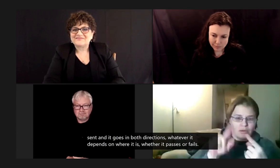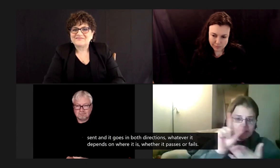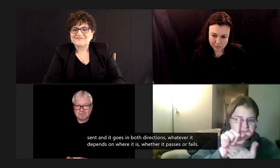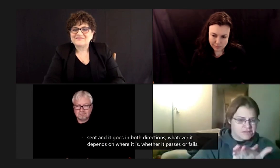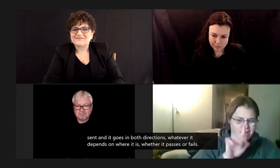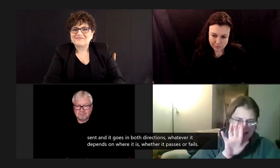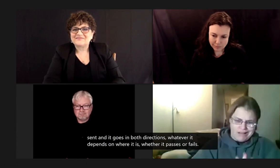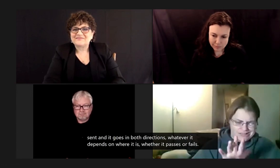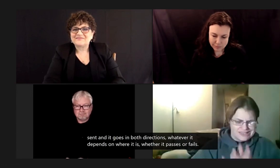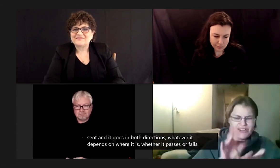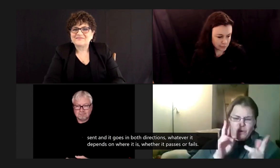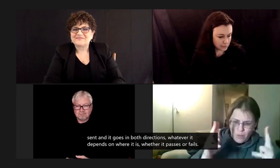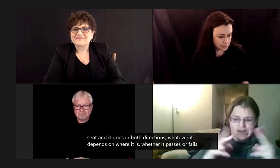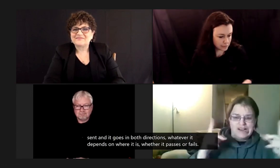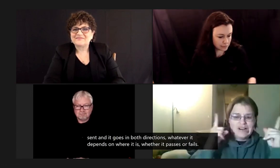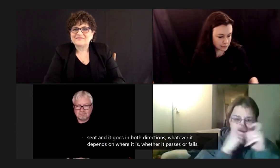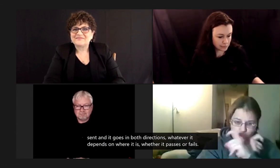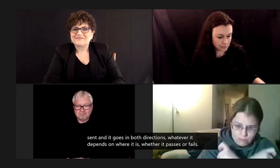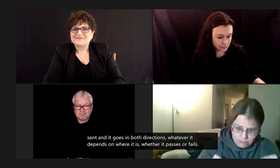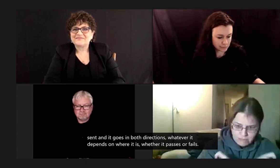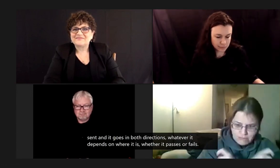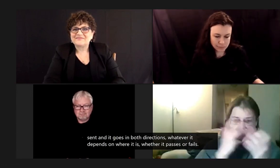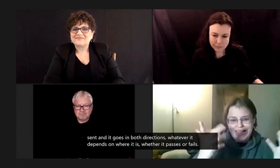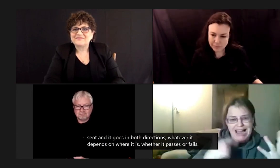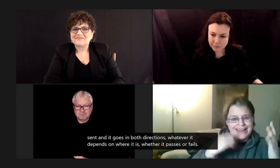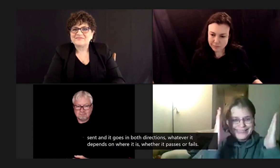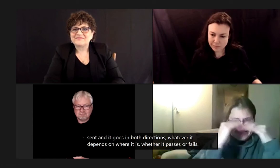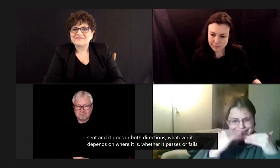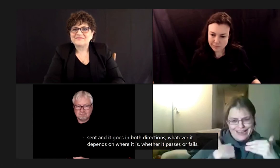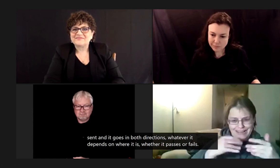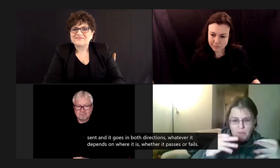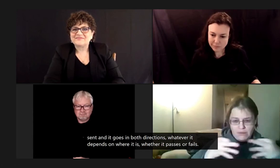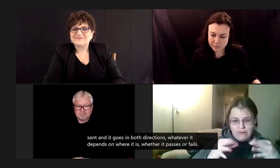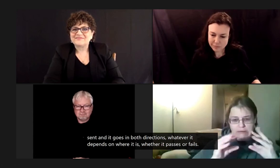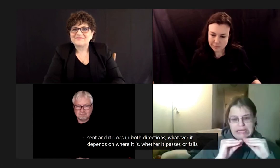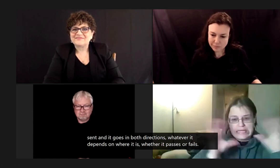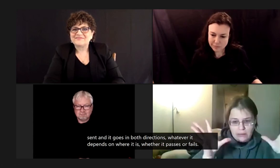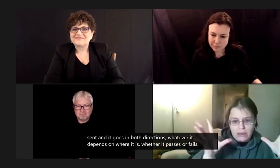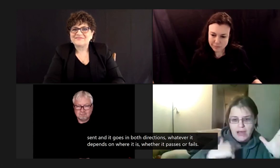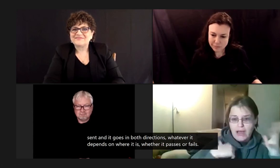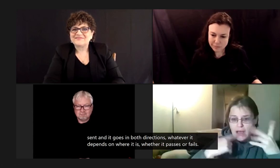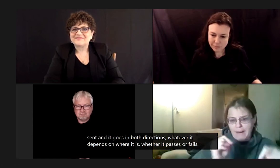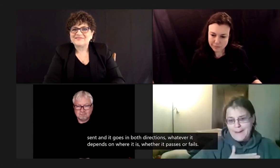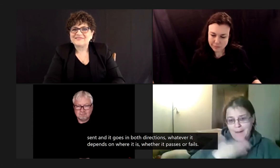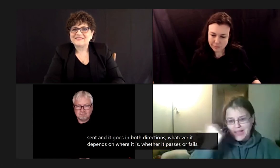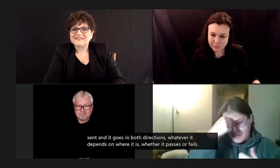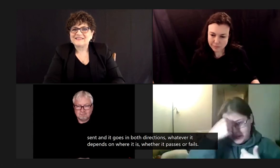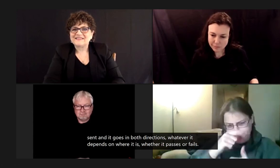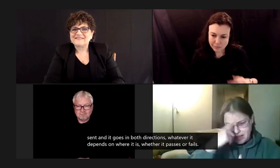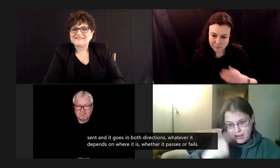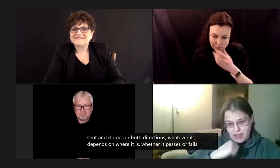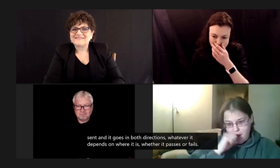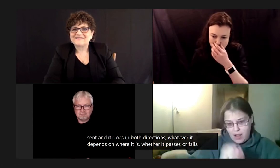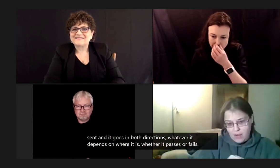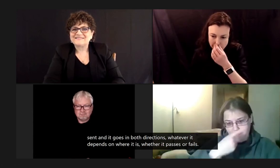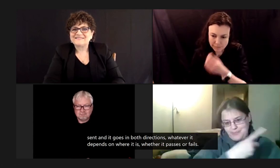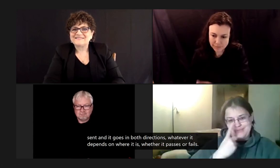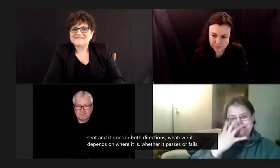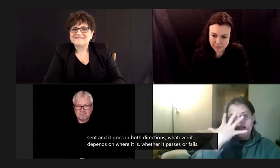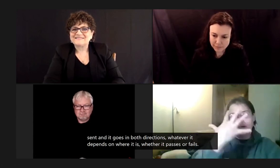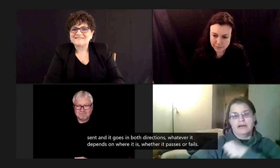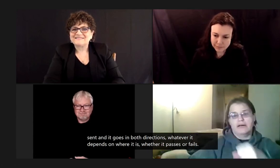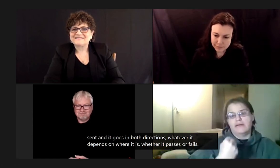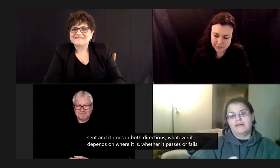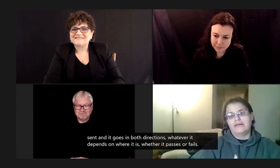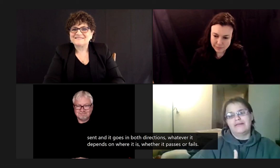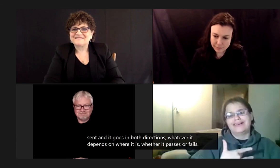pretty darn complicated, but a law making its way through both houses is pretty complicated too.